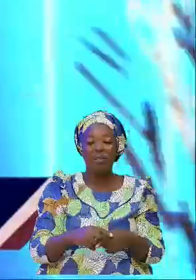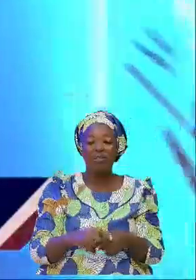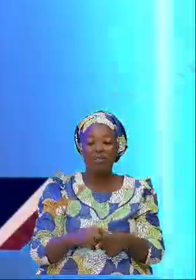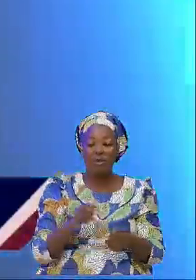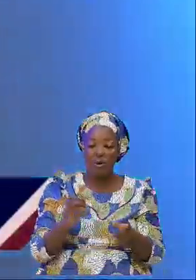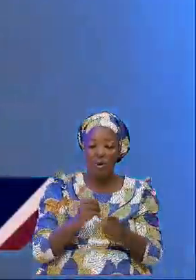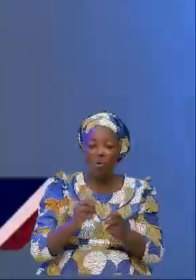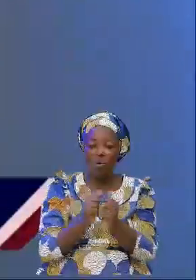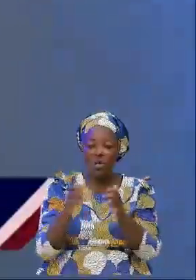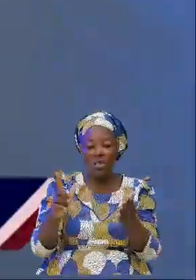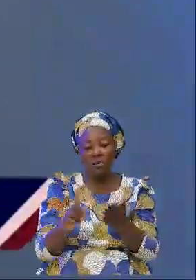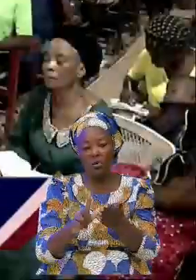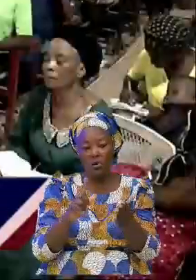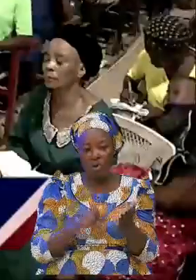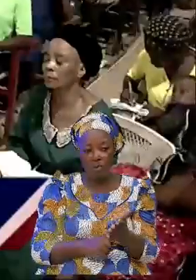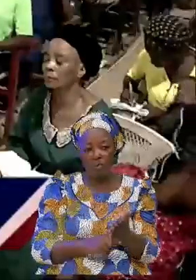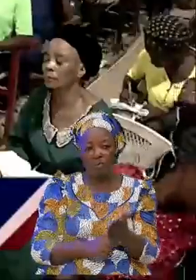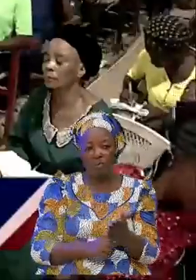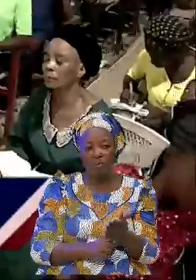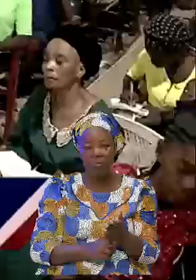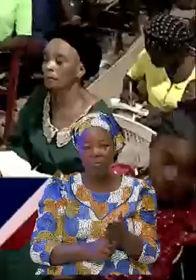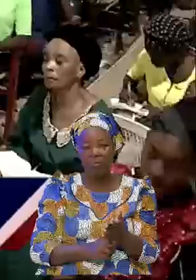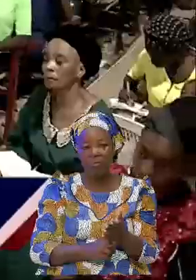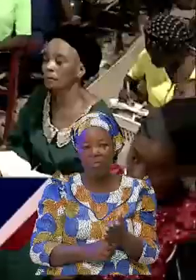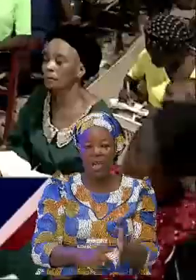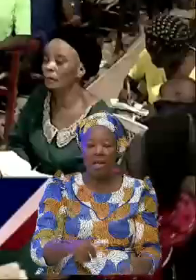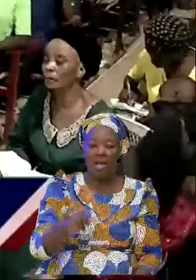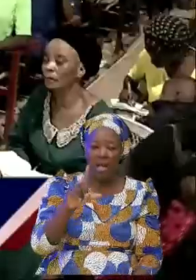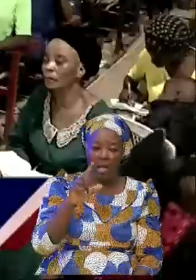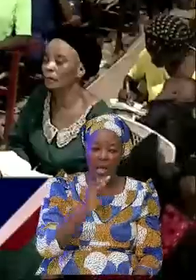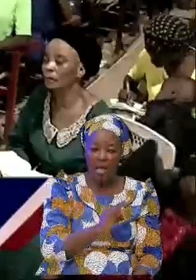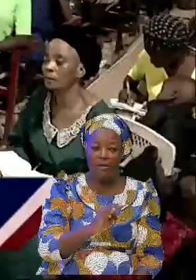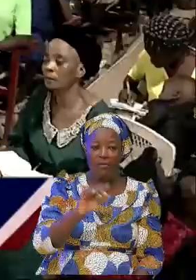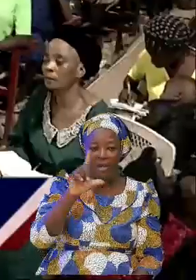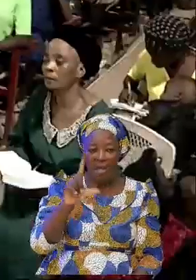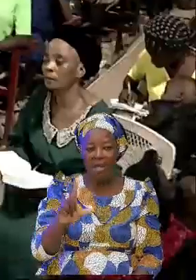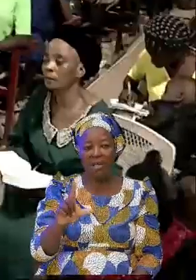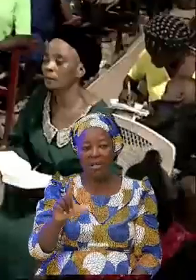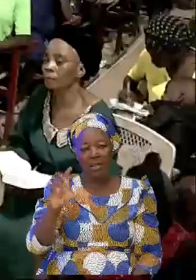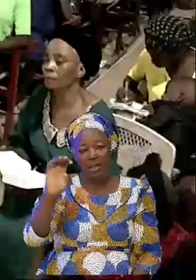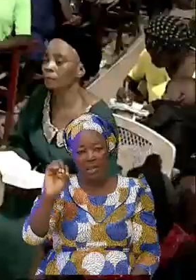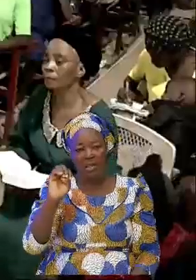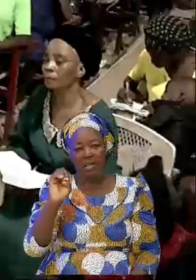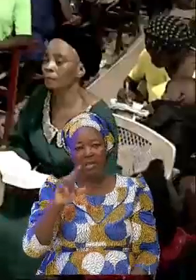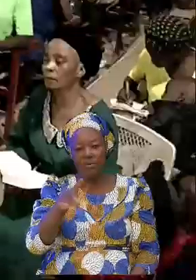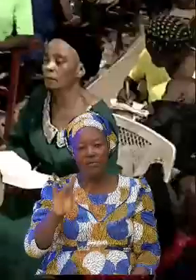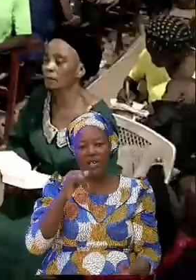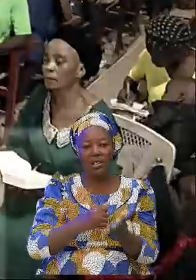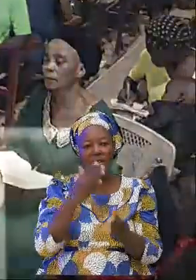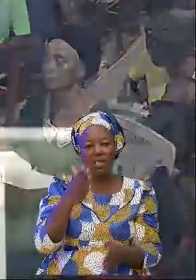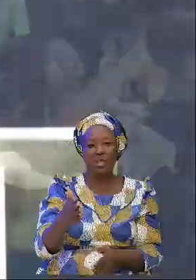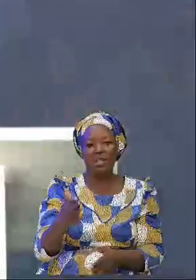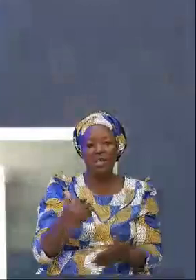Lasciviousness, lust, or lawlessness. That's the L there. Flesh, F,